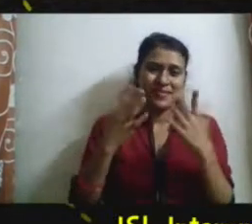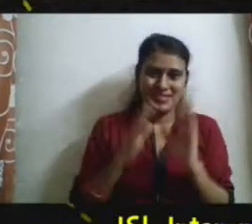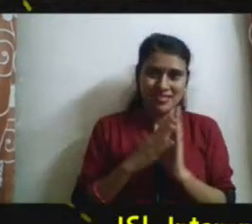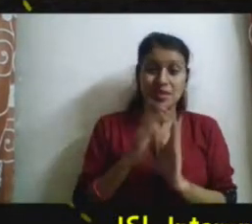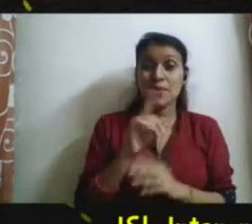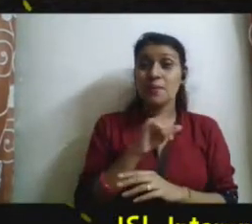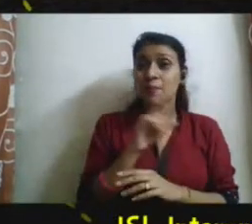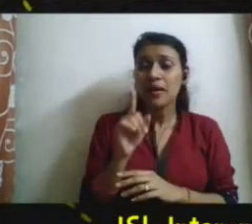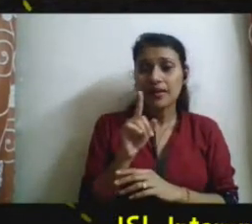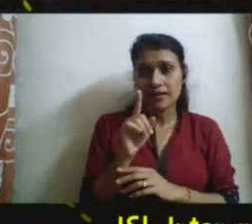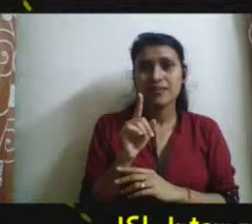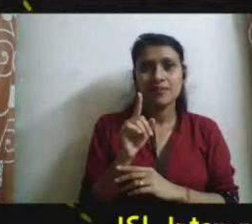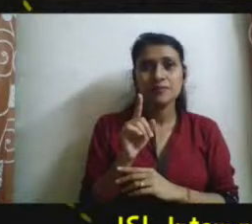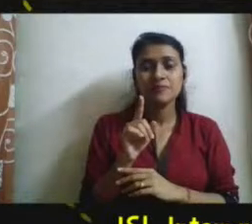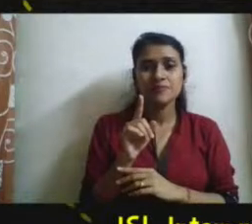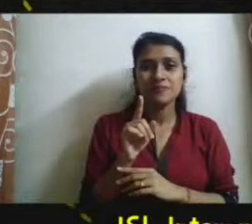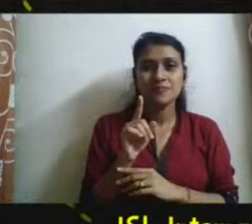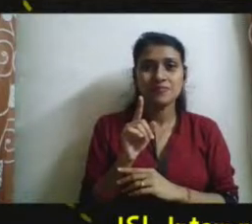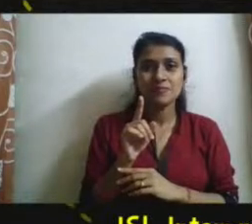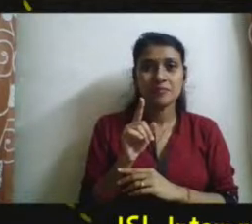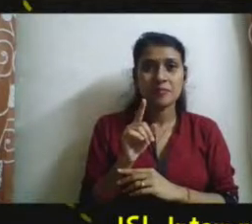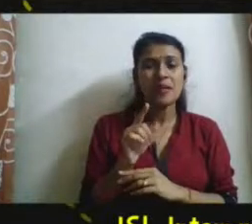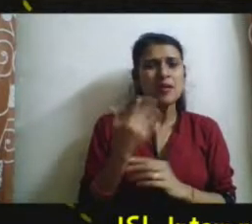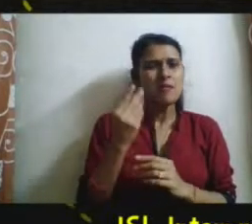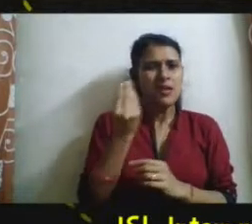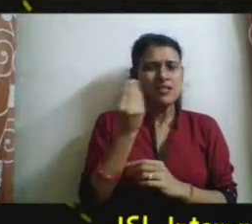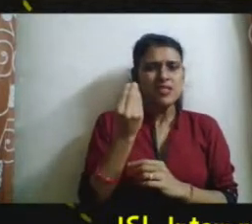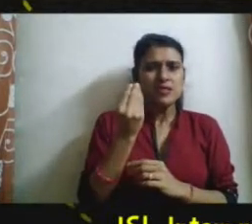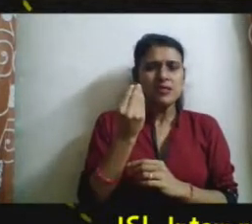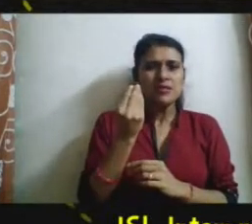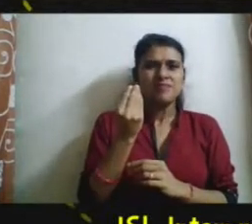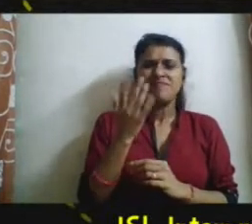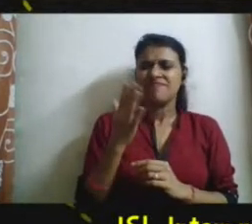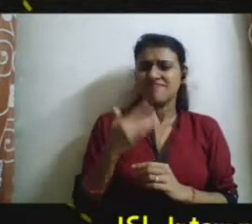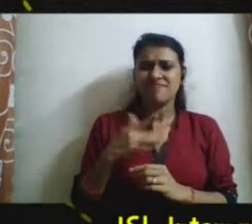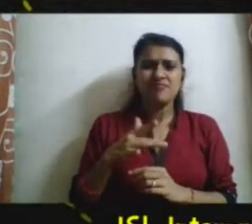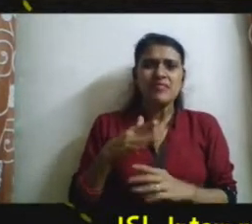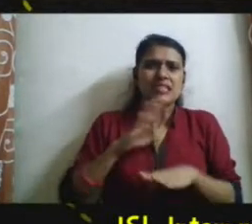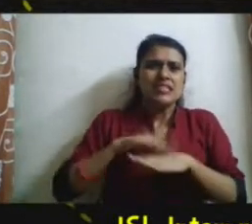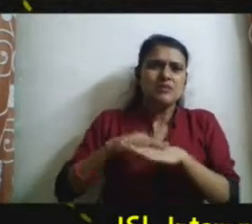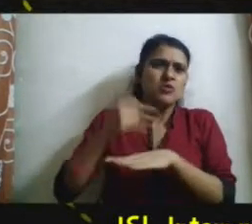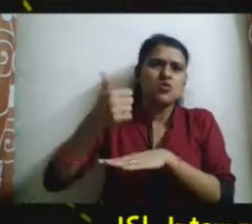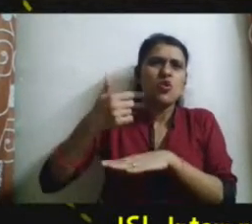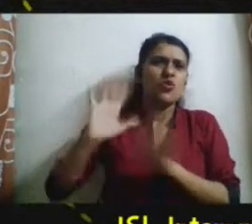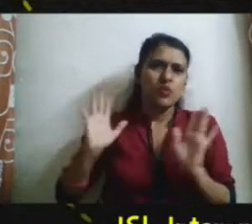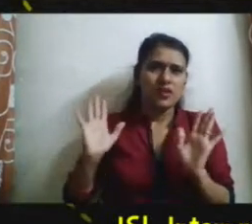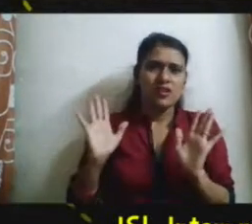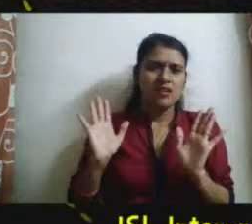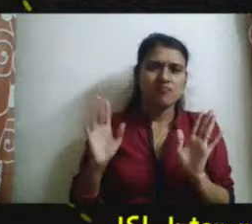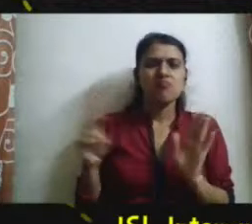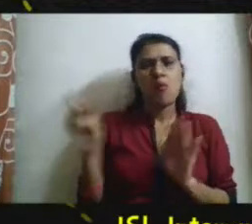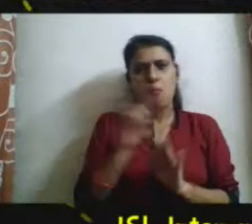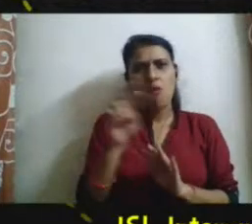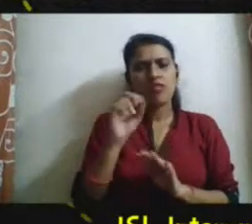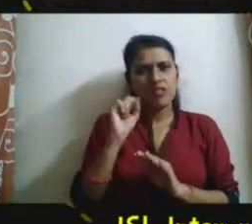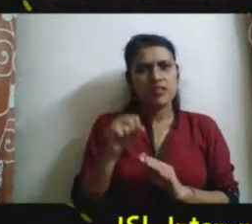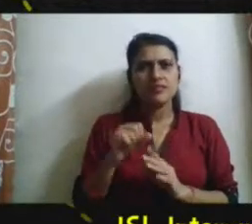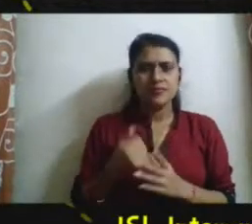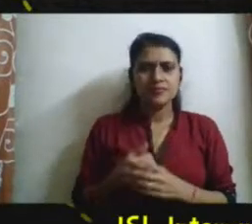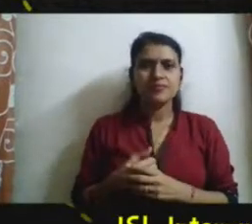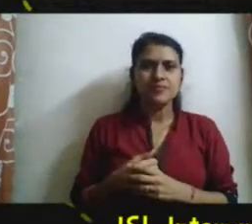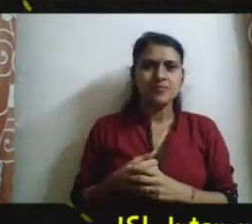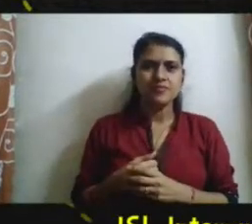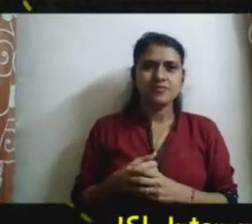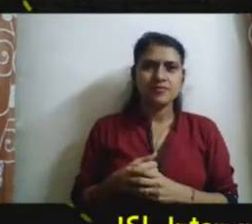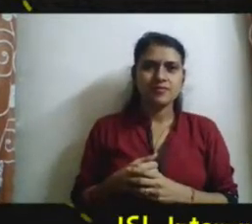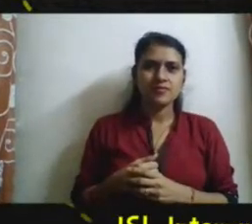were also a lot of bitter experiences, and particularly when it comes to